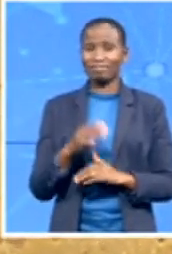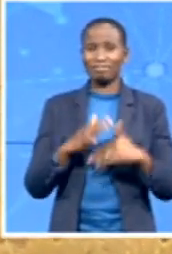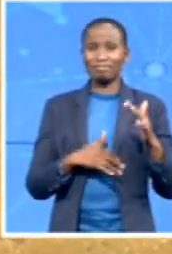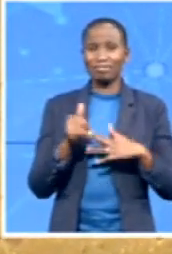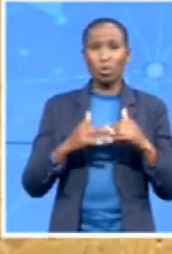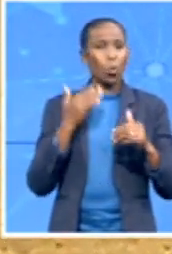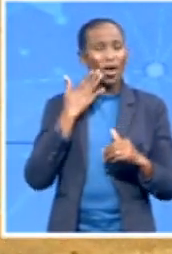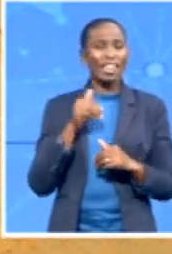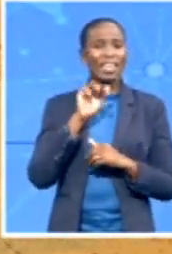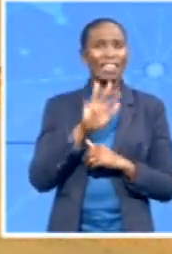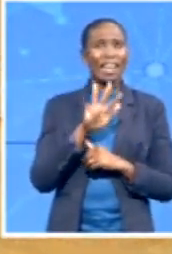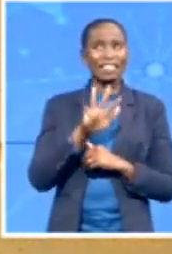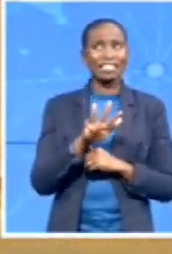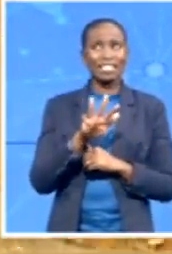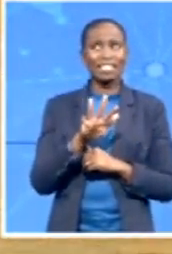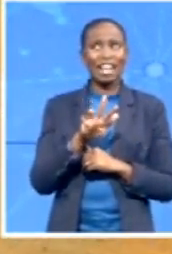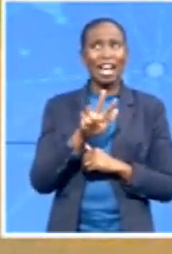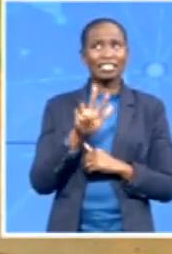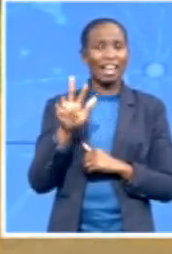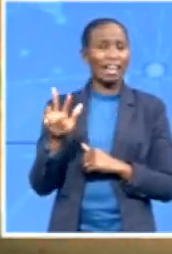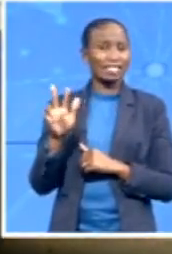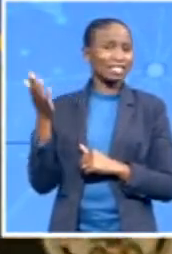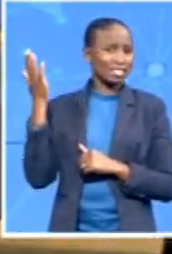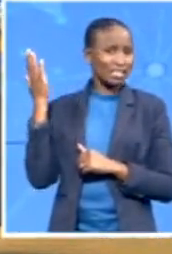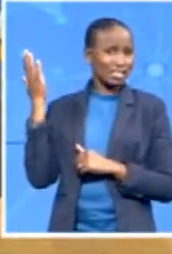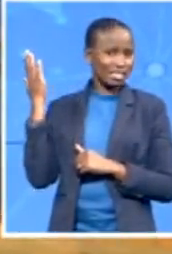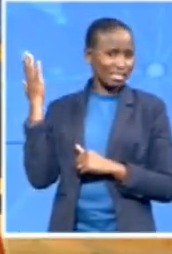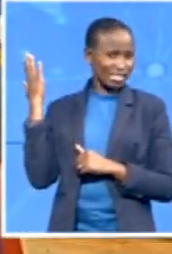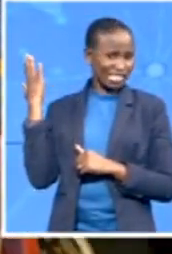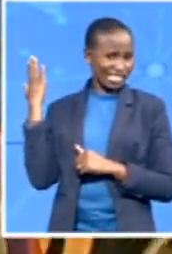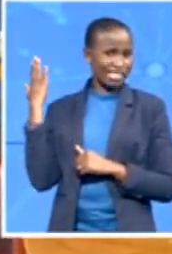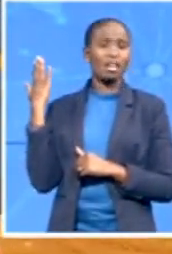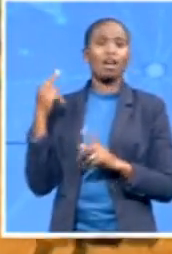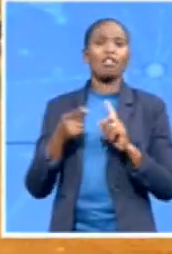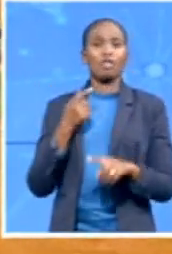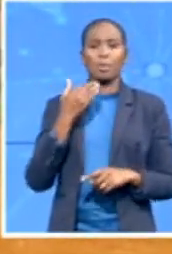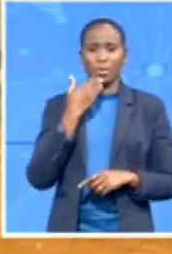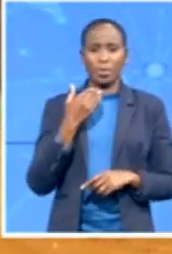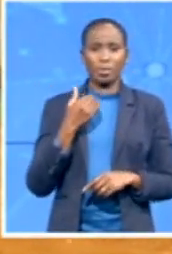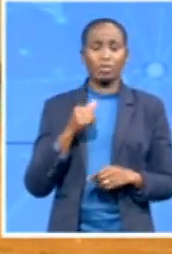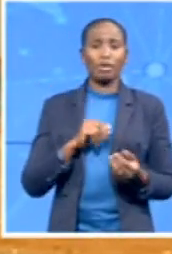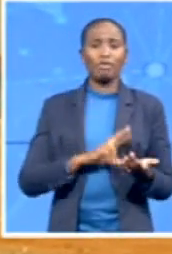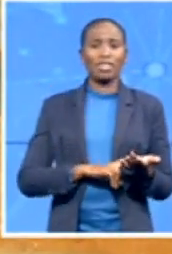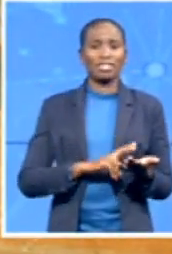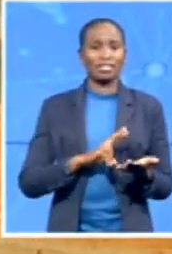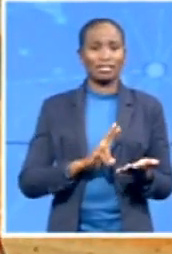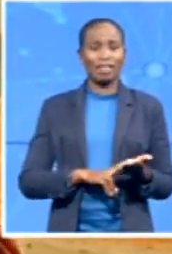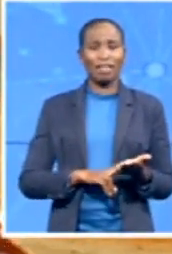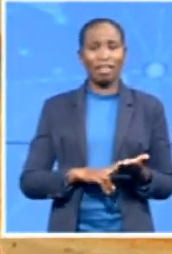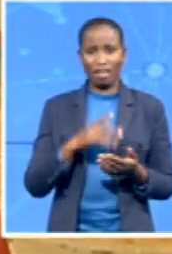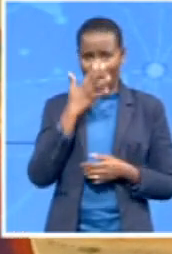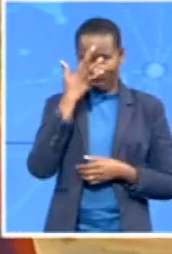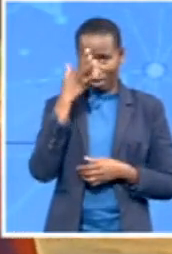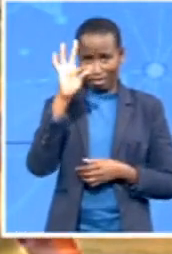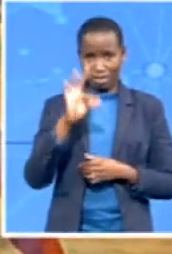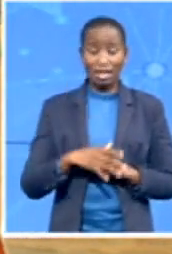and 1988, by the then Vhembe government. And, you know, this area in general is